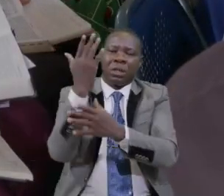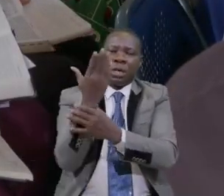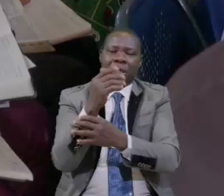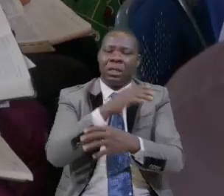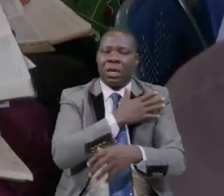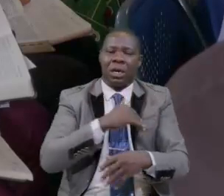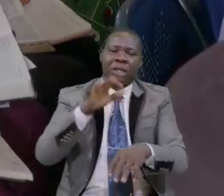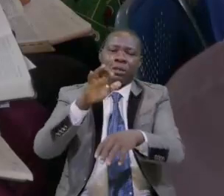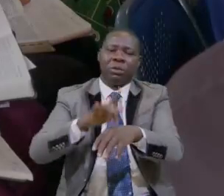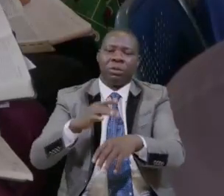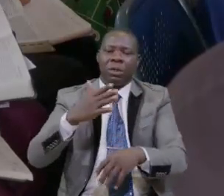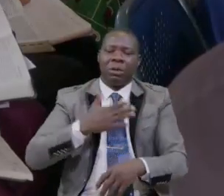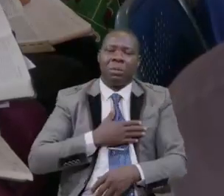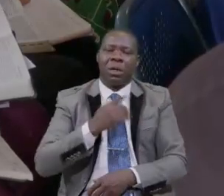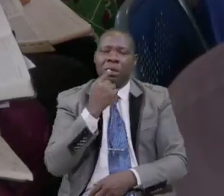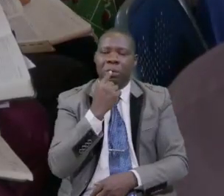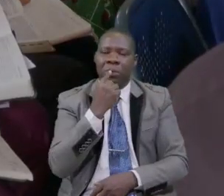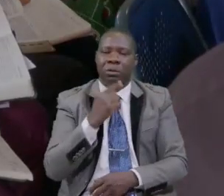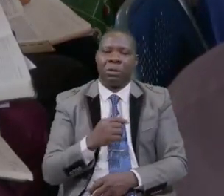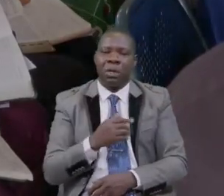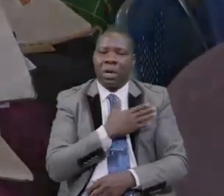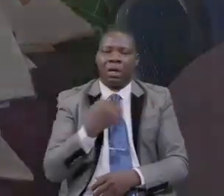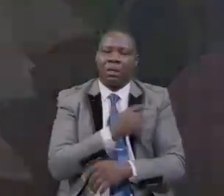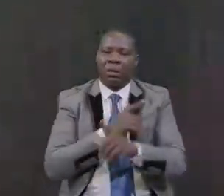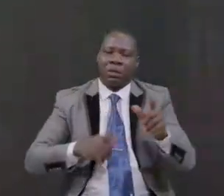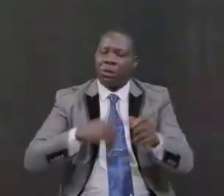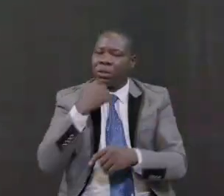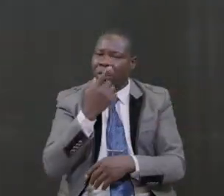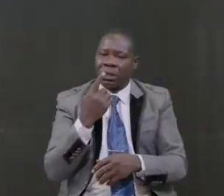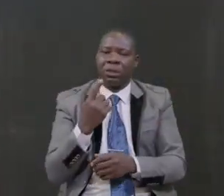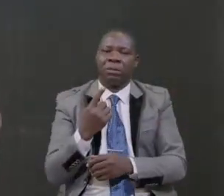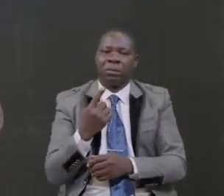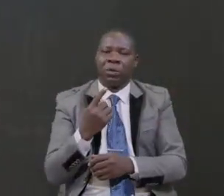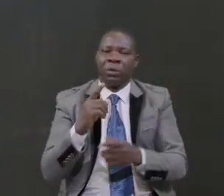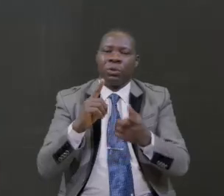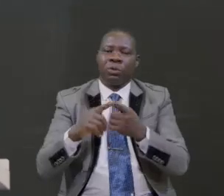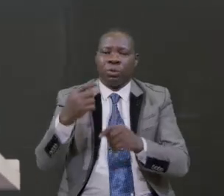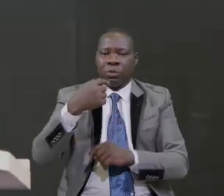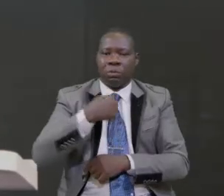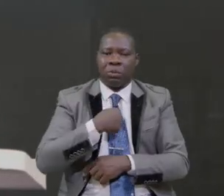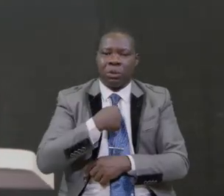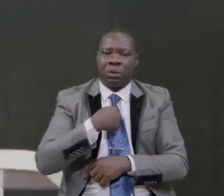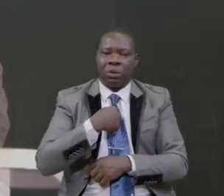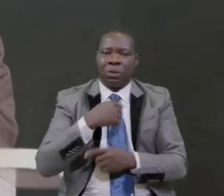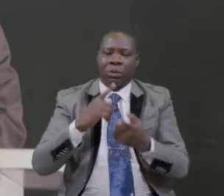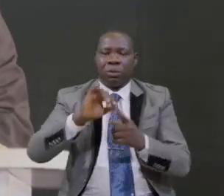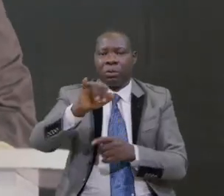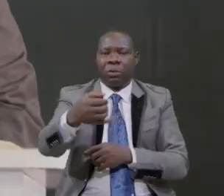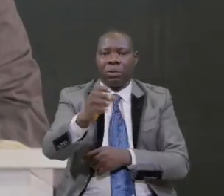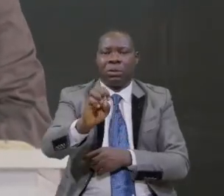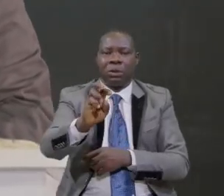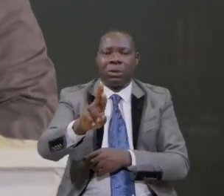my mouth. And the Lord said unto me, unto Jeremiah, behold,